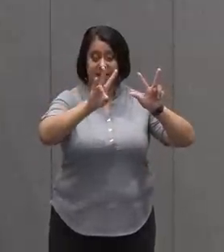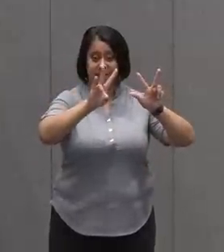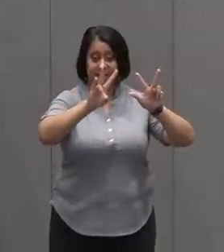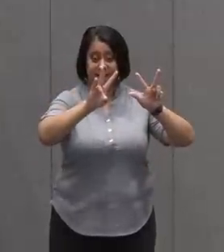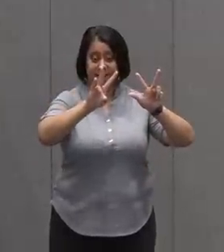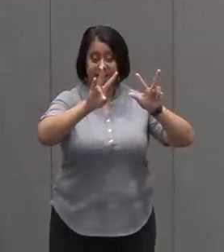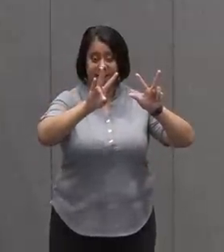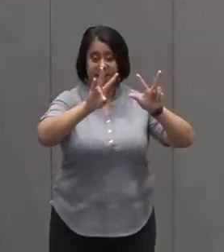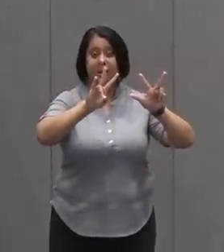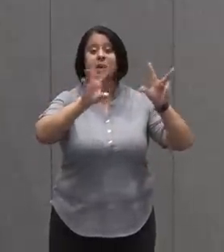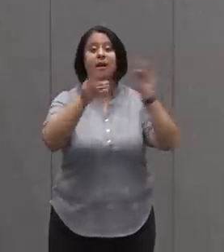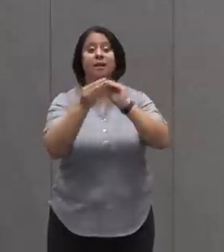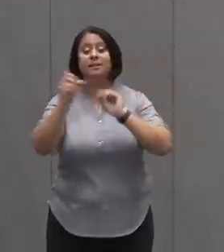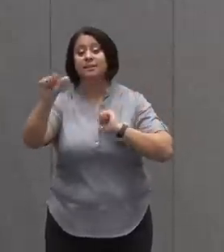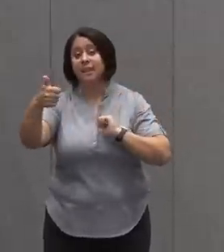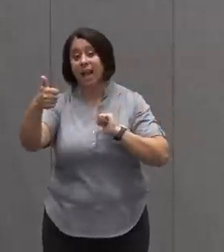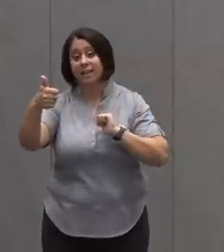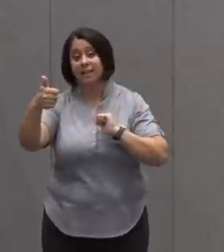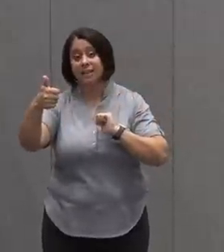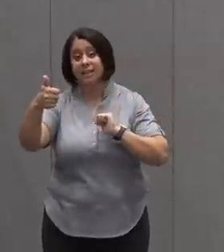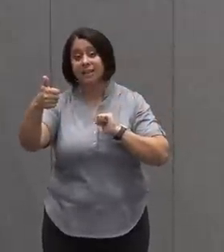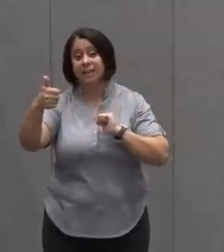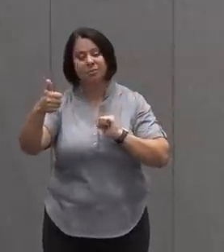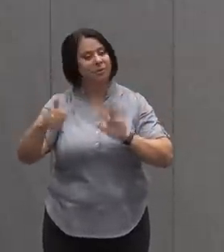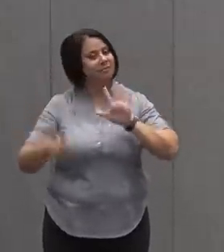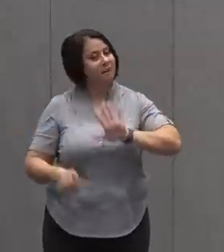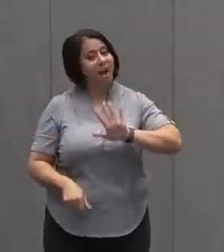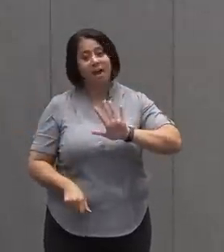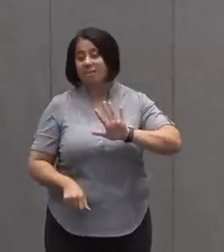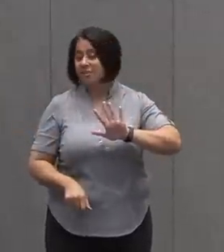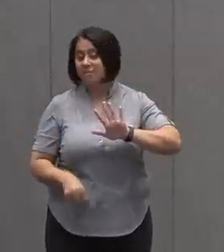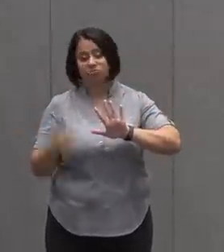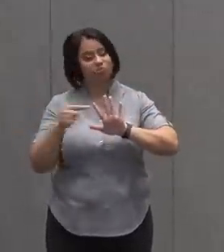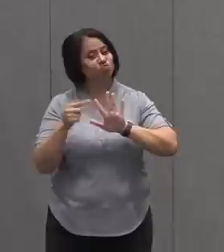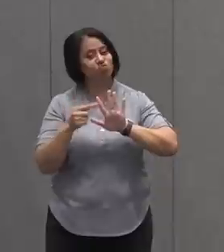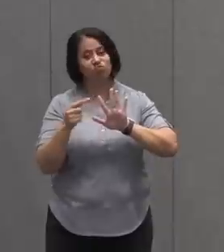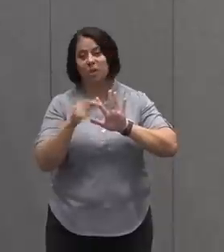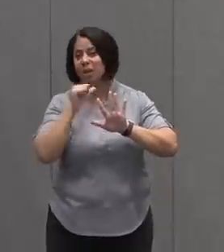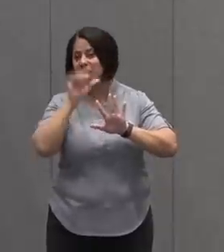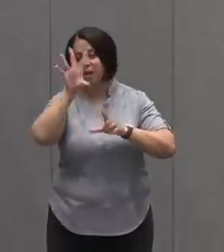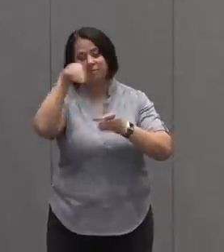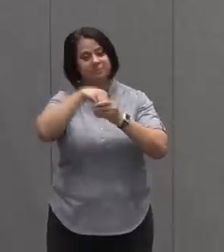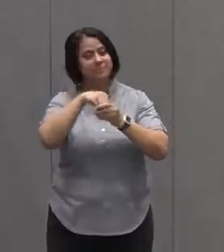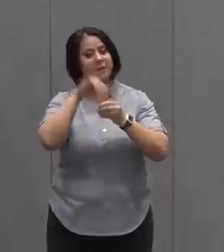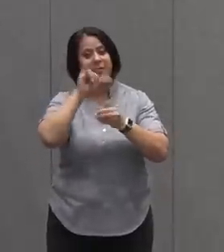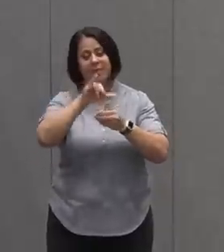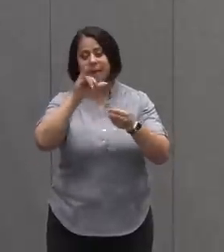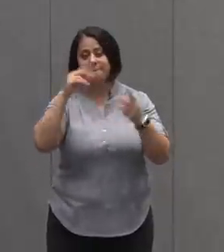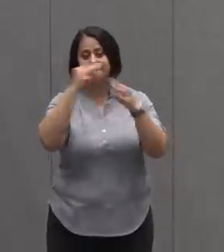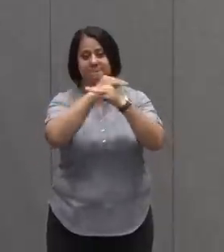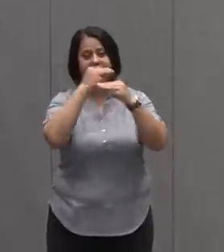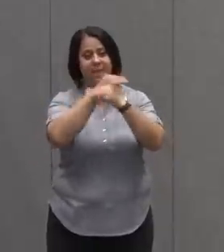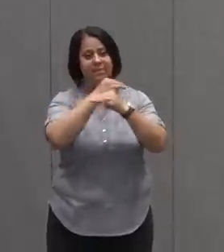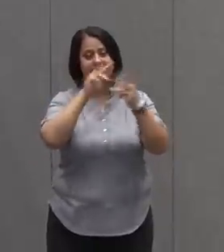10. So I don't think that 5 belongs in there because this 3, 7, and 10 is a fact family.